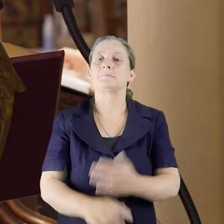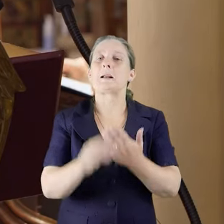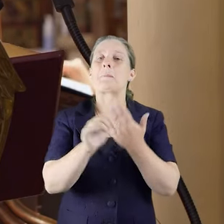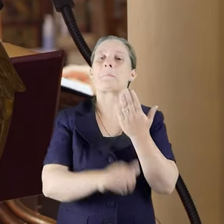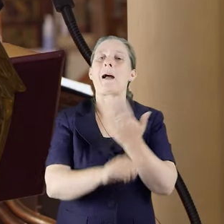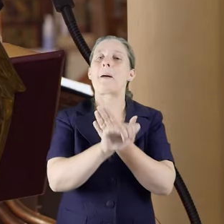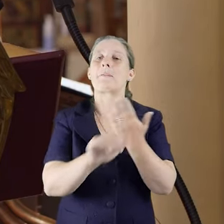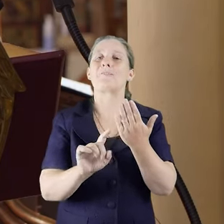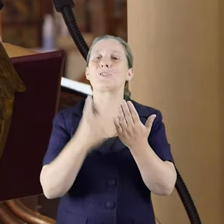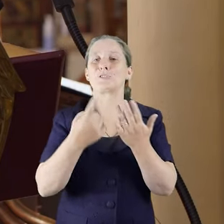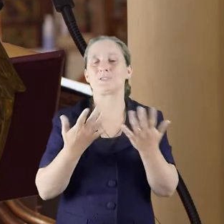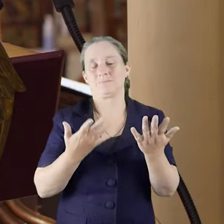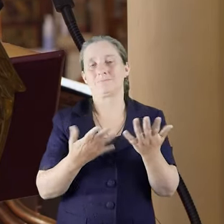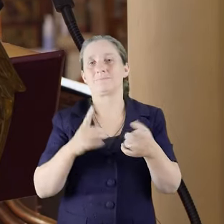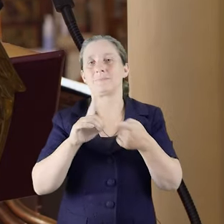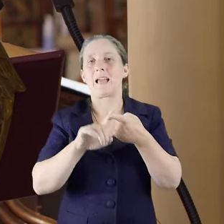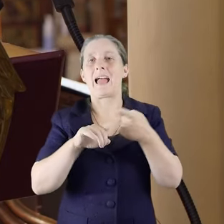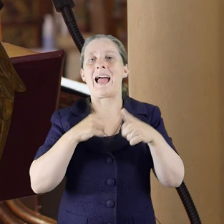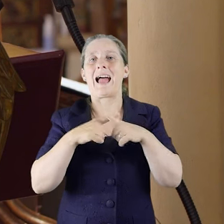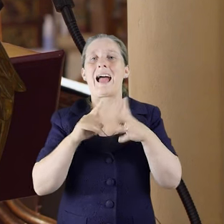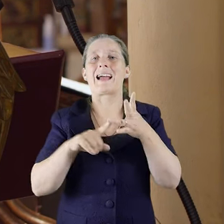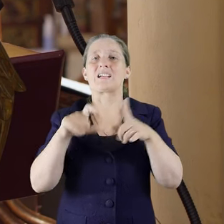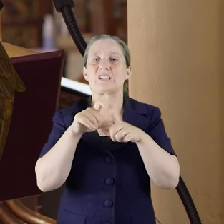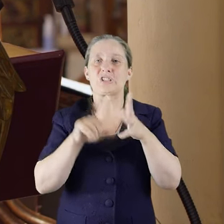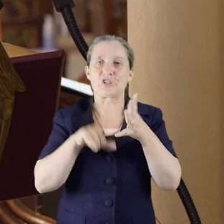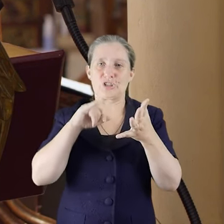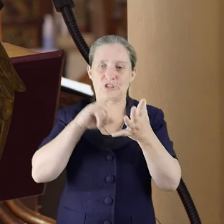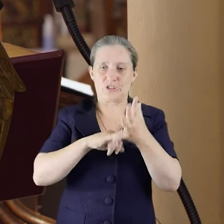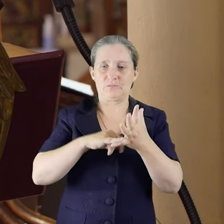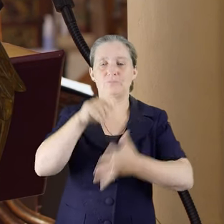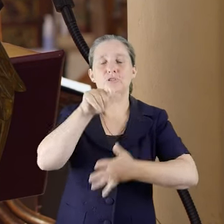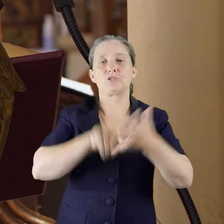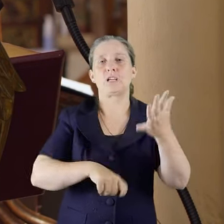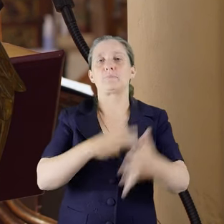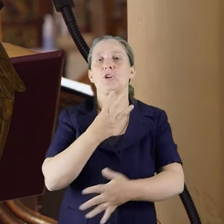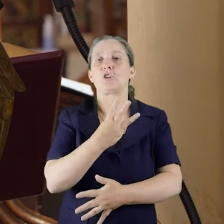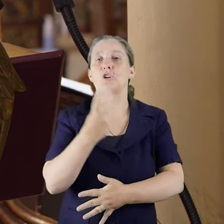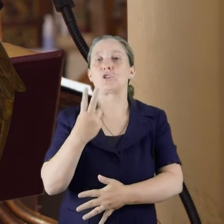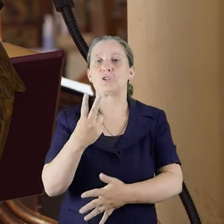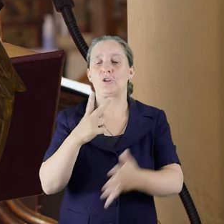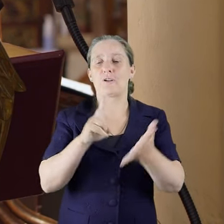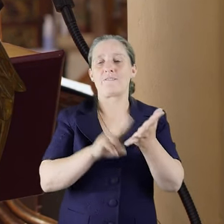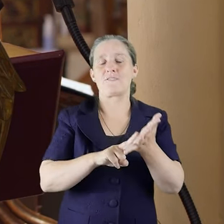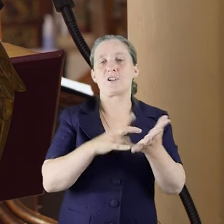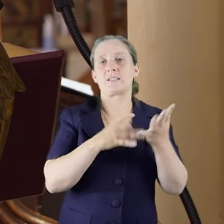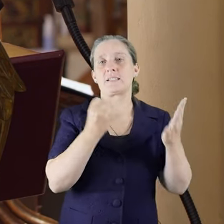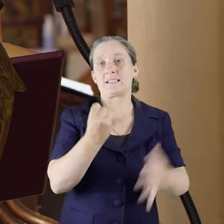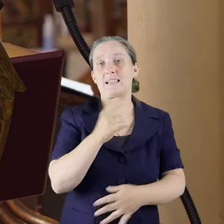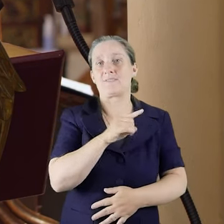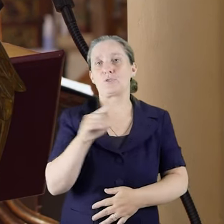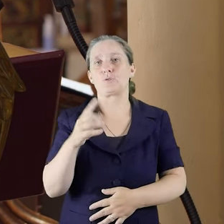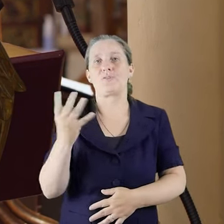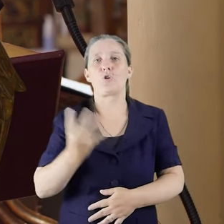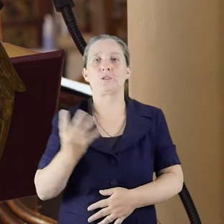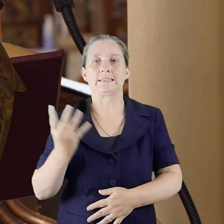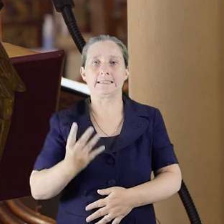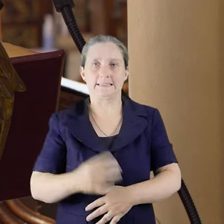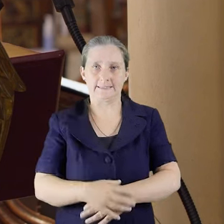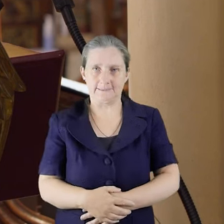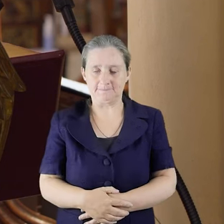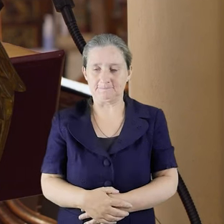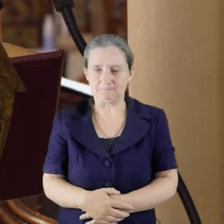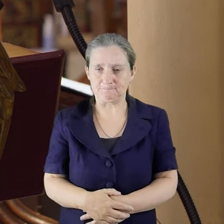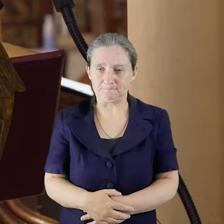The first lesson is taken from the book Exodus, the 32nd chapter, beginning at the 7th verse.